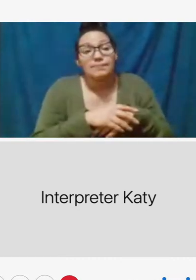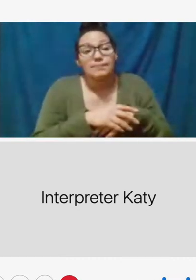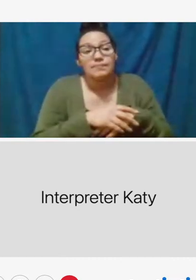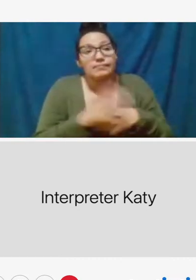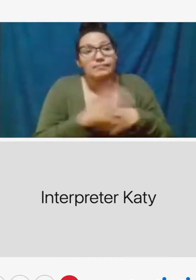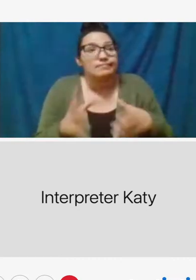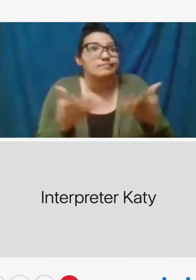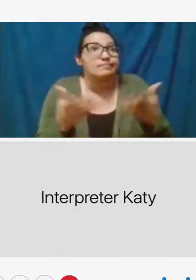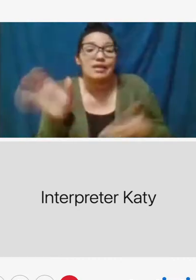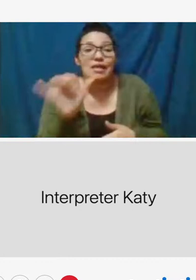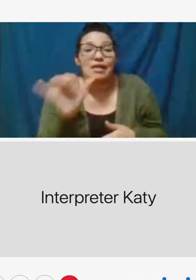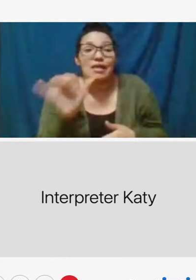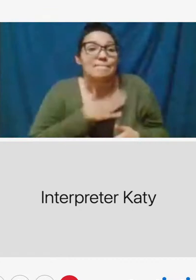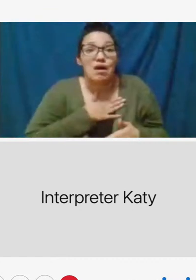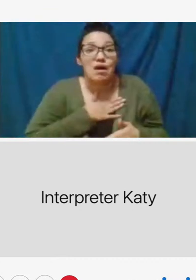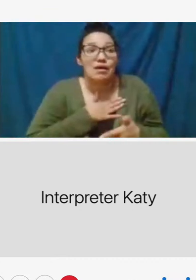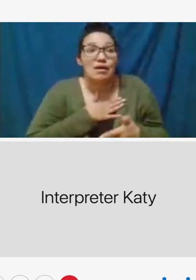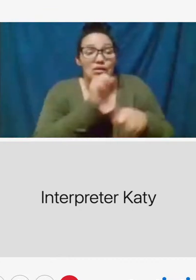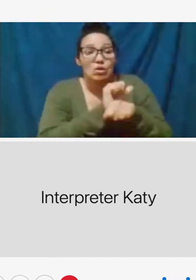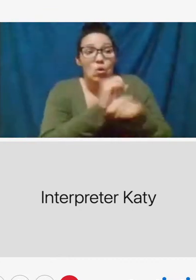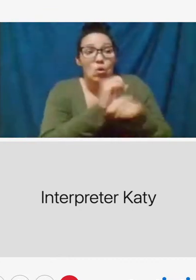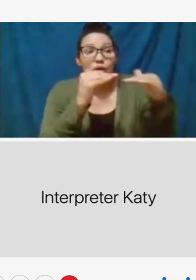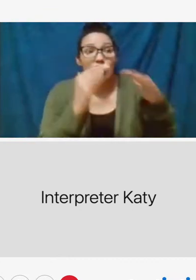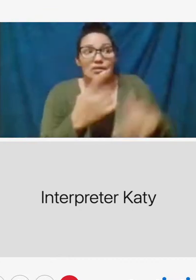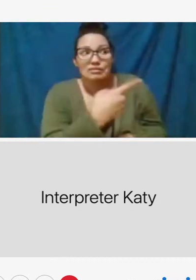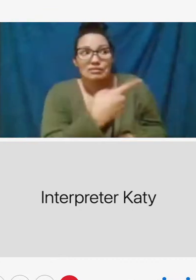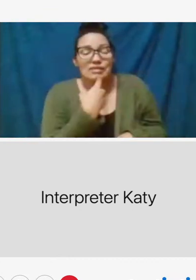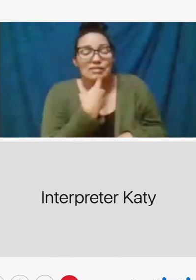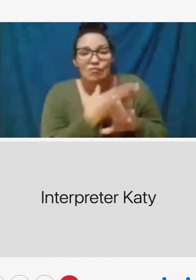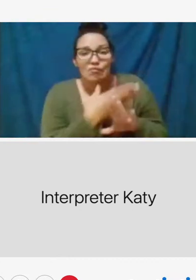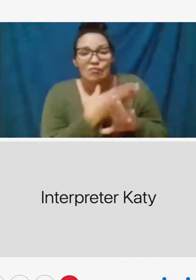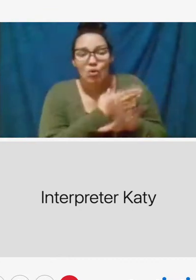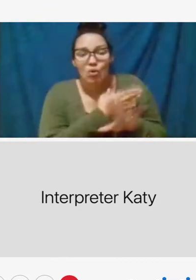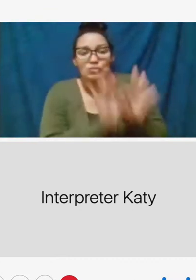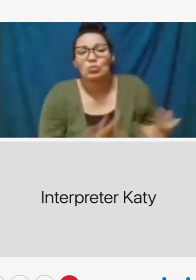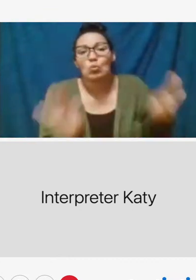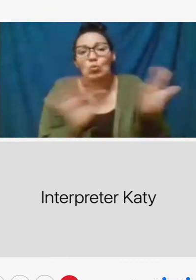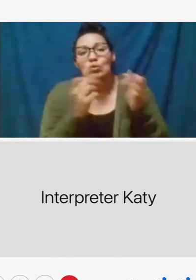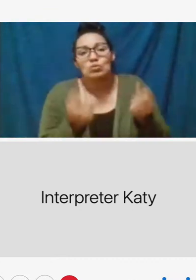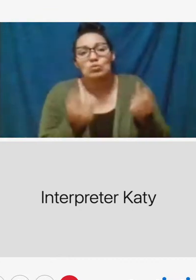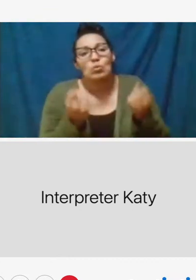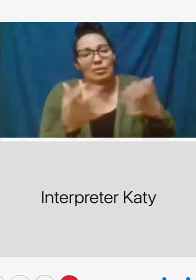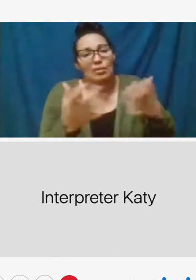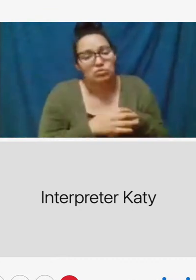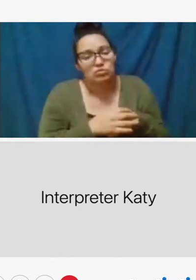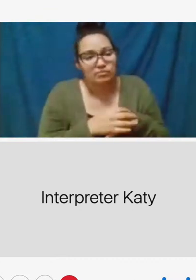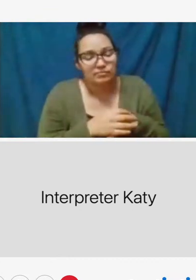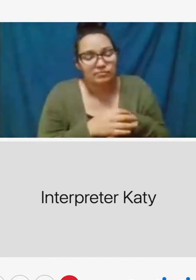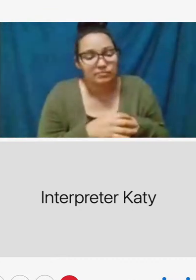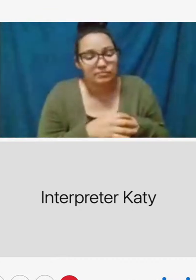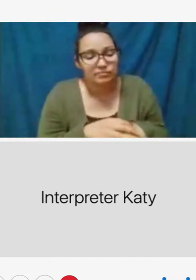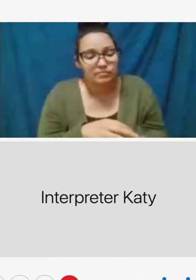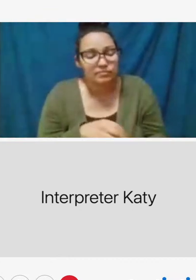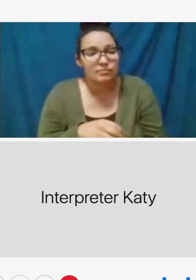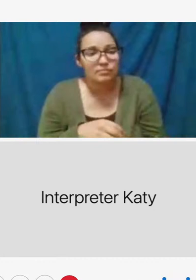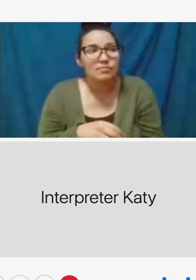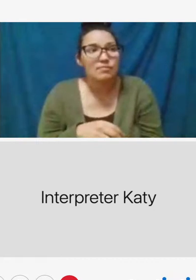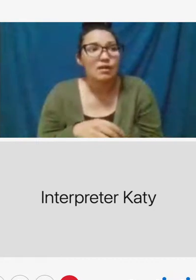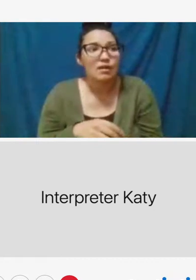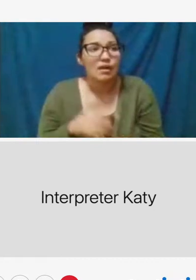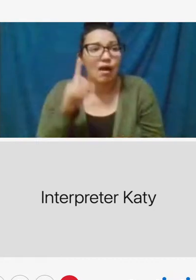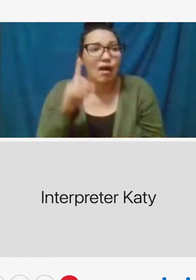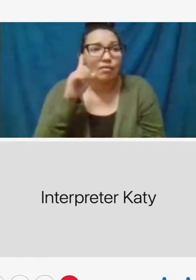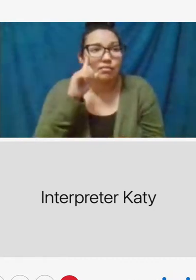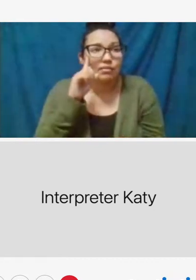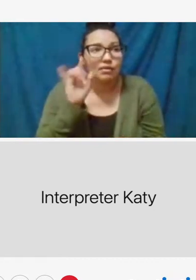said earlier it's just wor so much um and I think that that's another area that we could